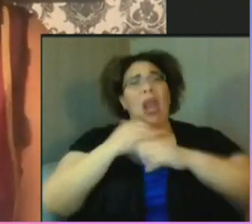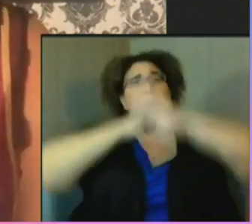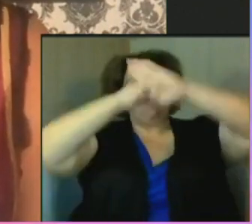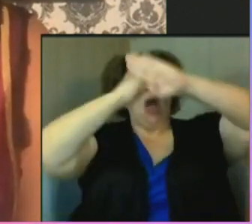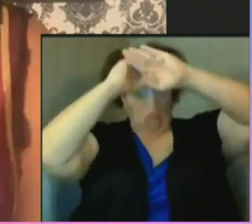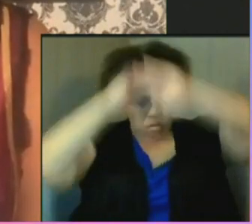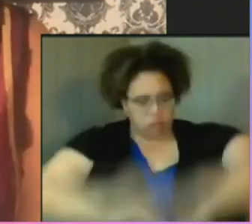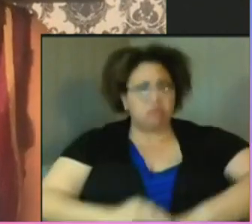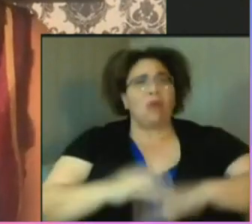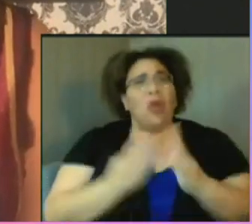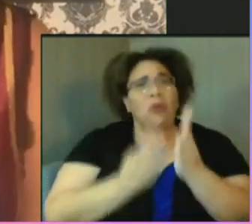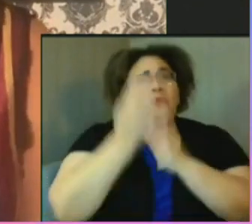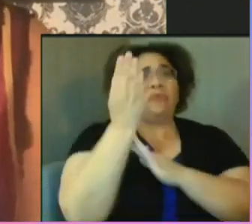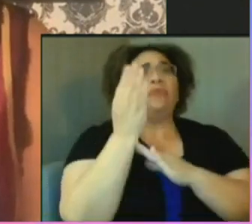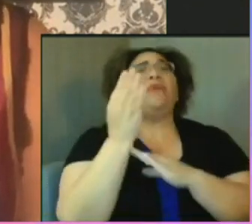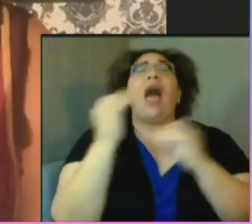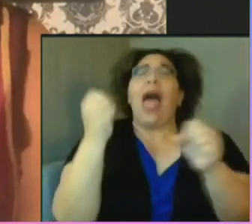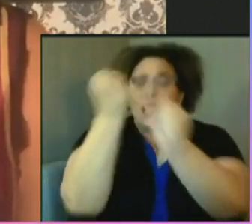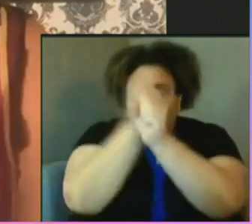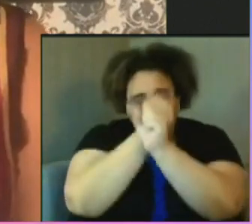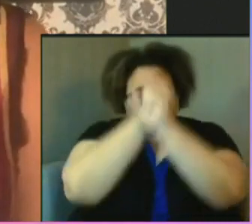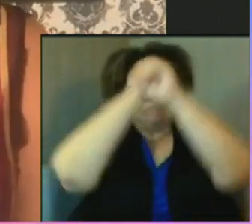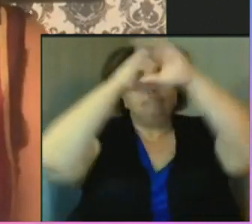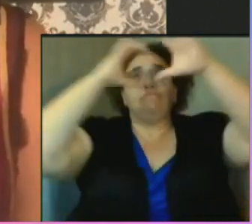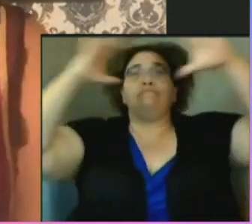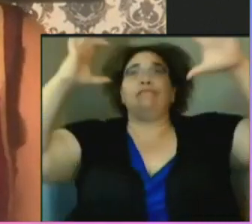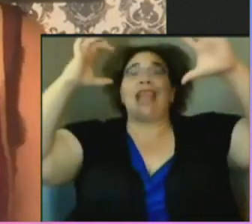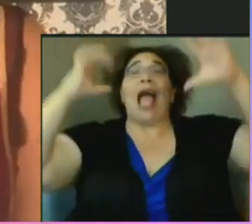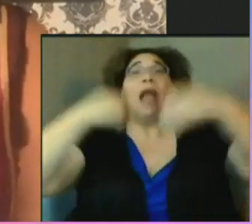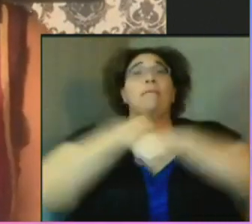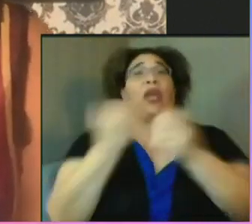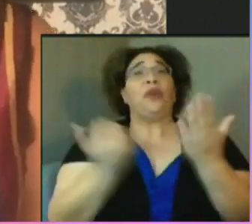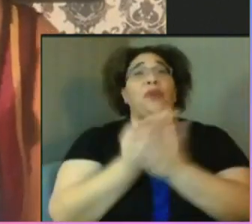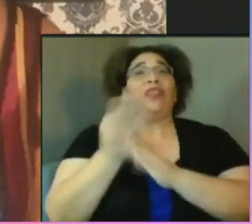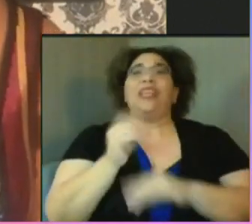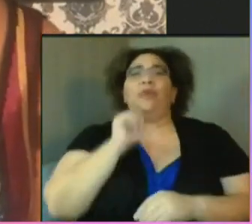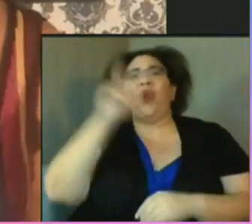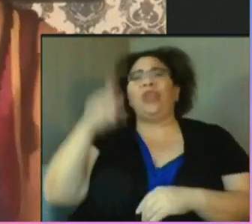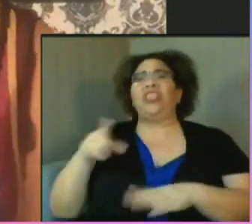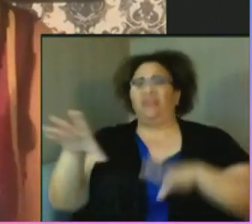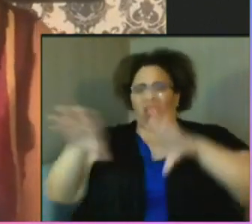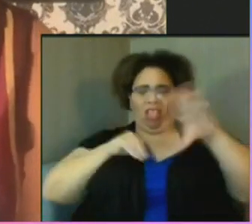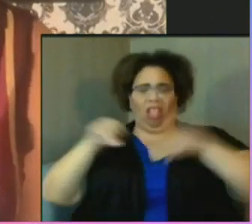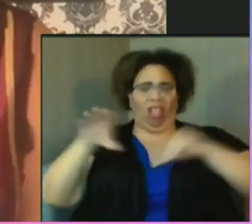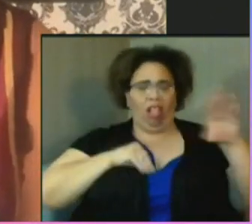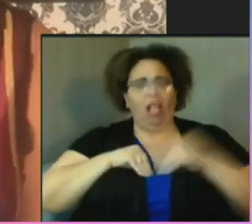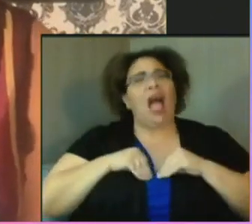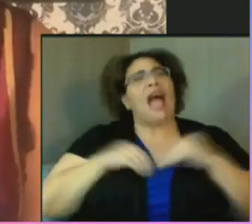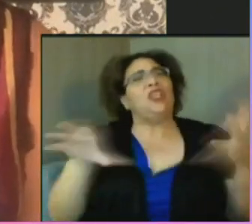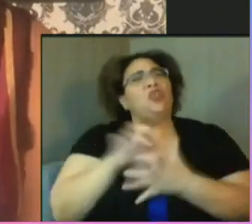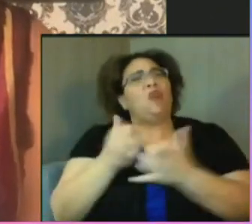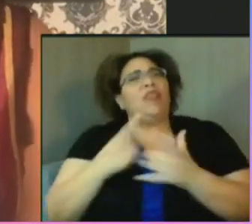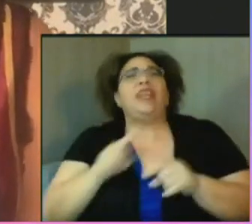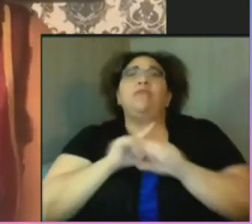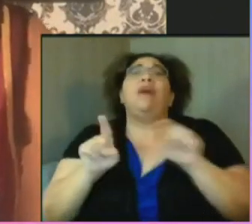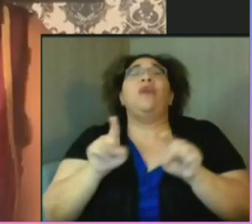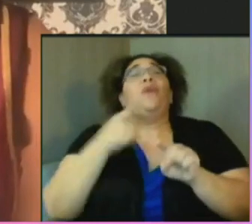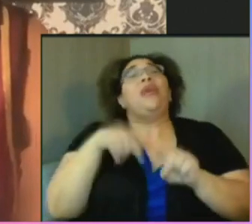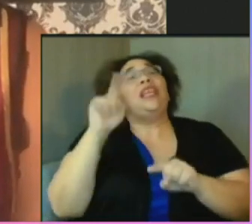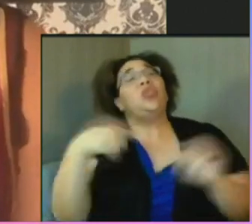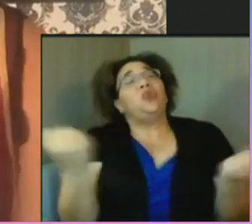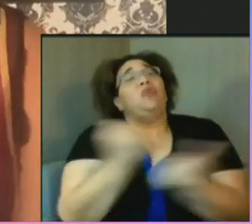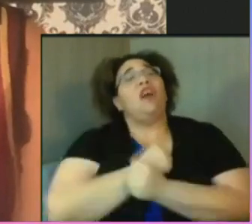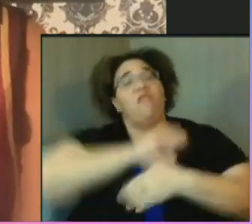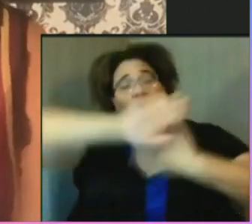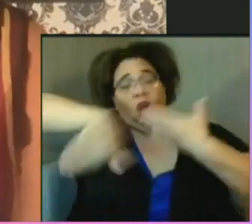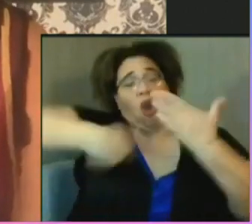to create rather than consume and destroy, that it means loving ourselves and being all of ourselves who